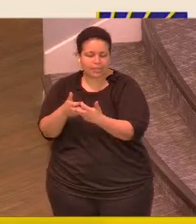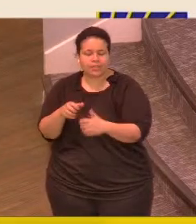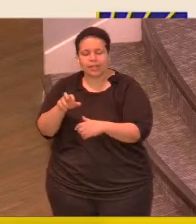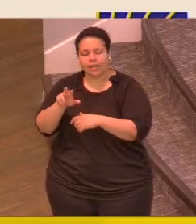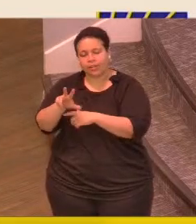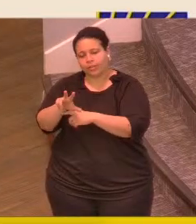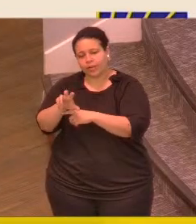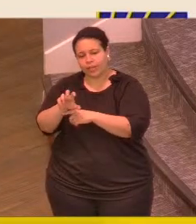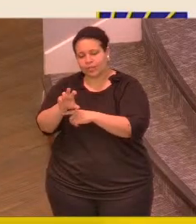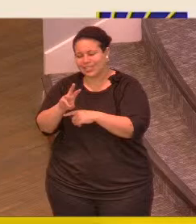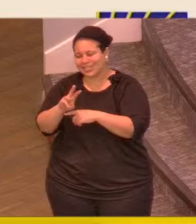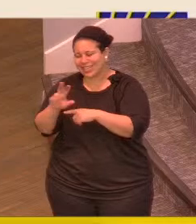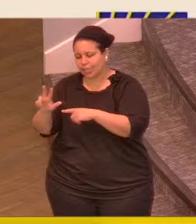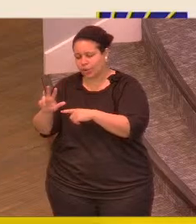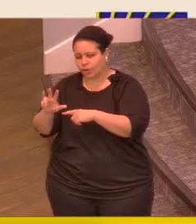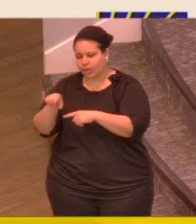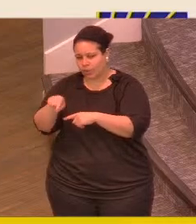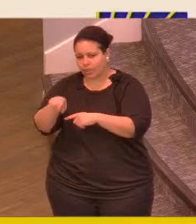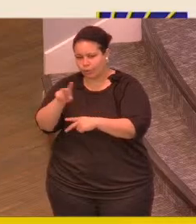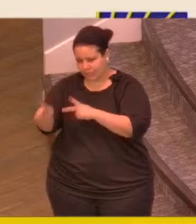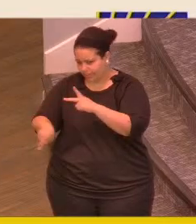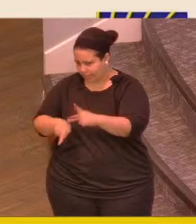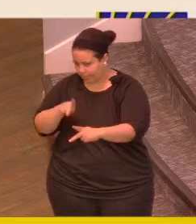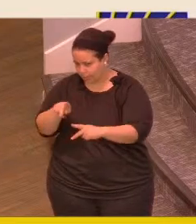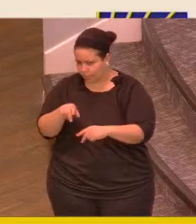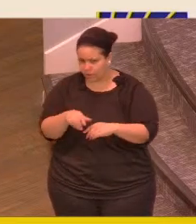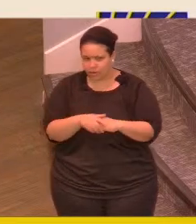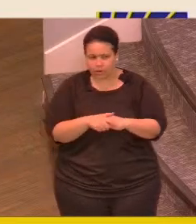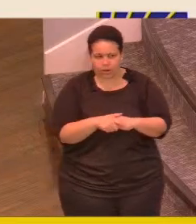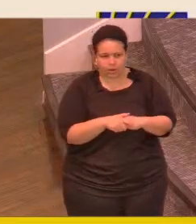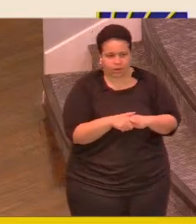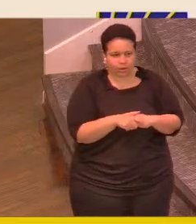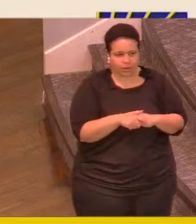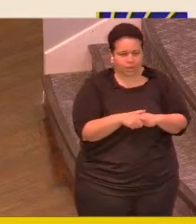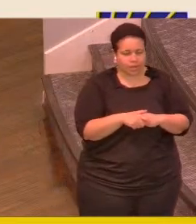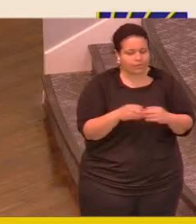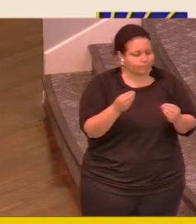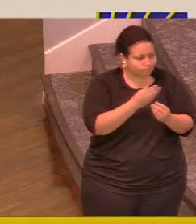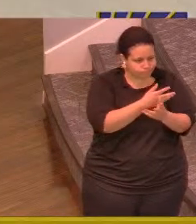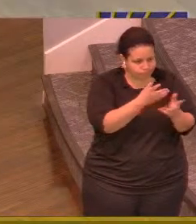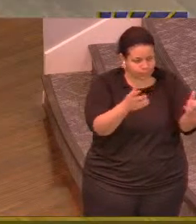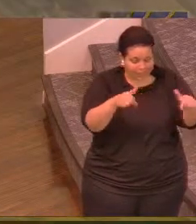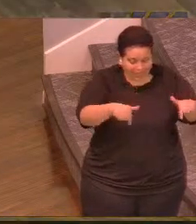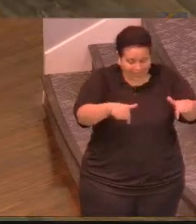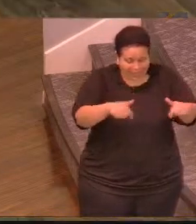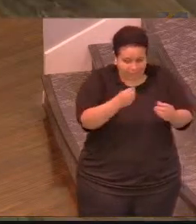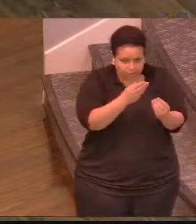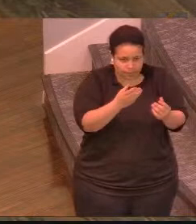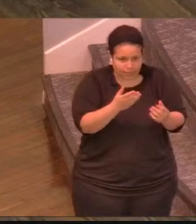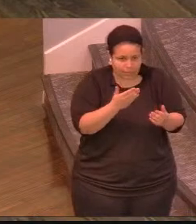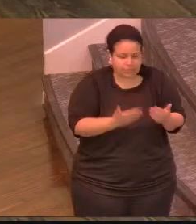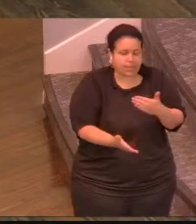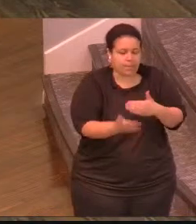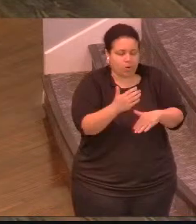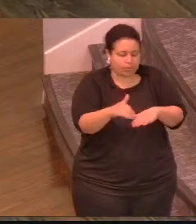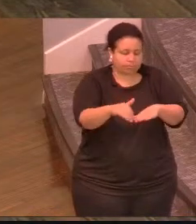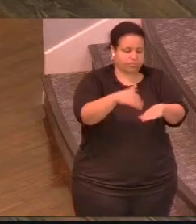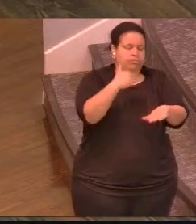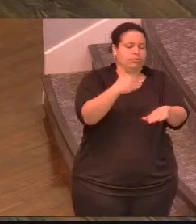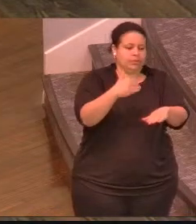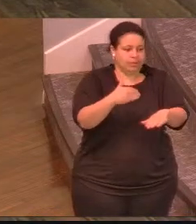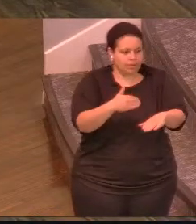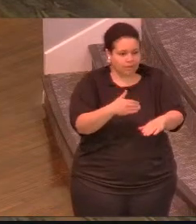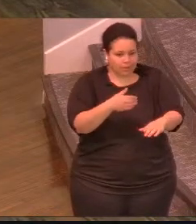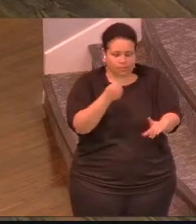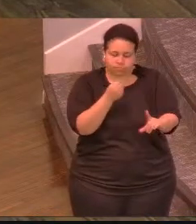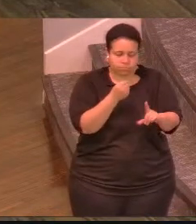would be there. And we did get, just for a little affirmation, we got this information this morning, and immediately all the CFOs in